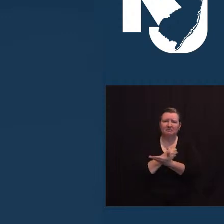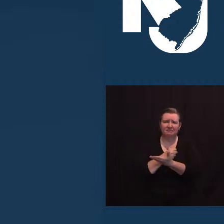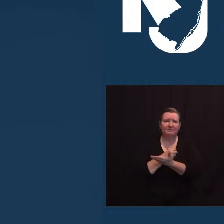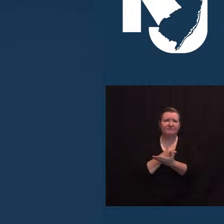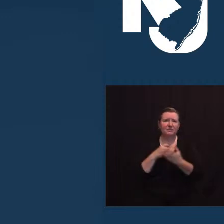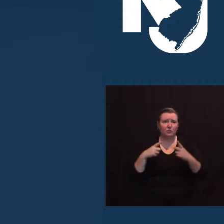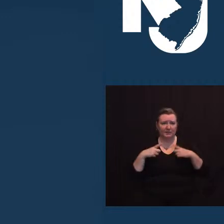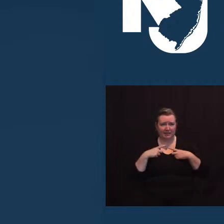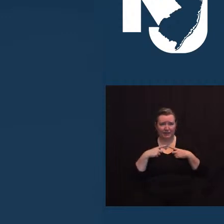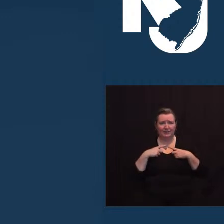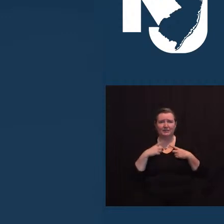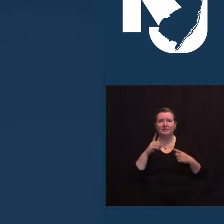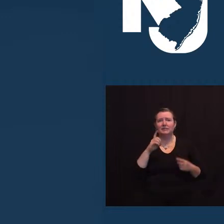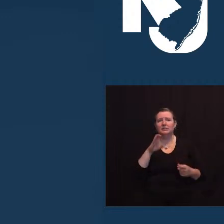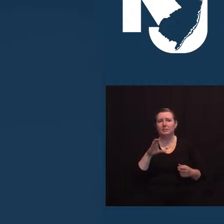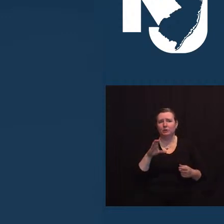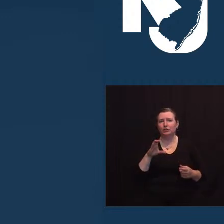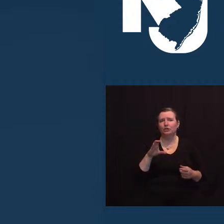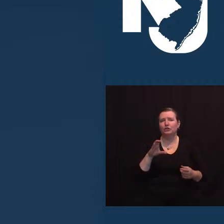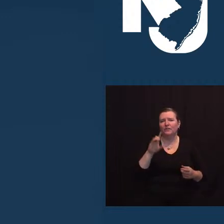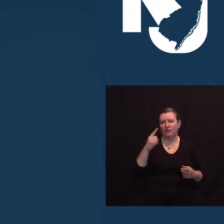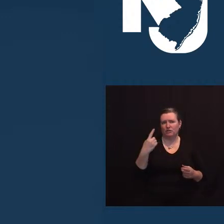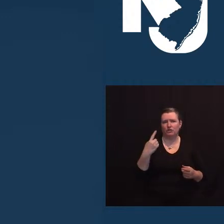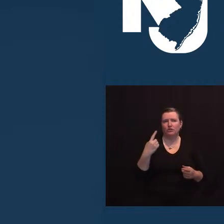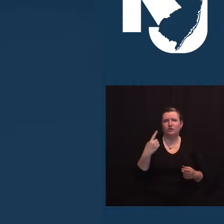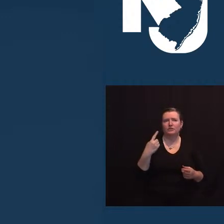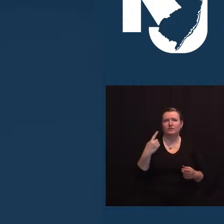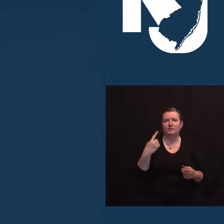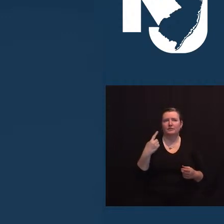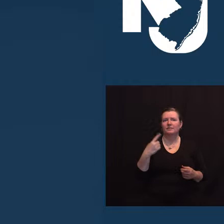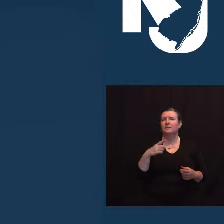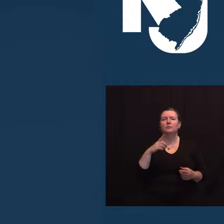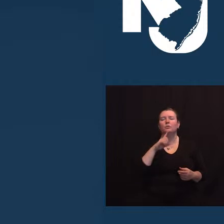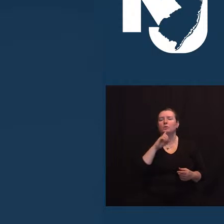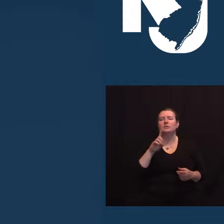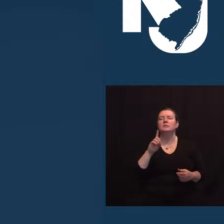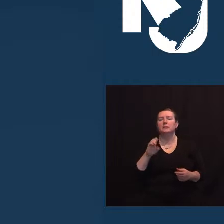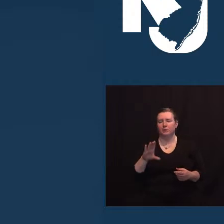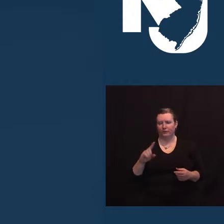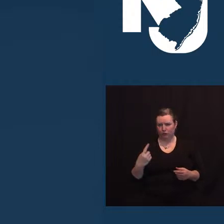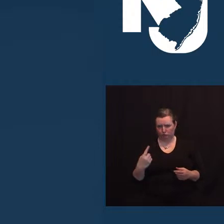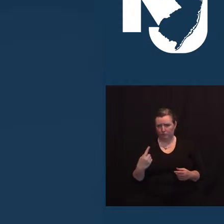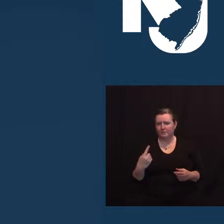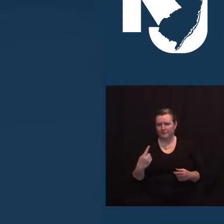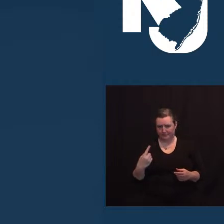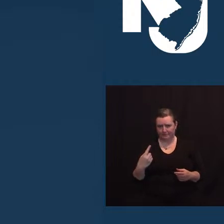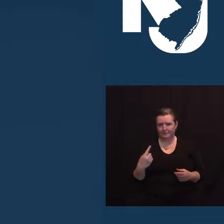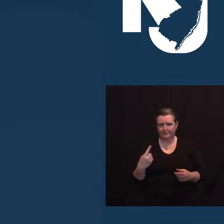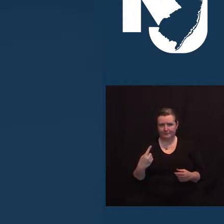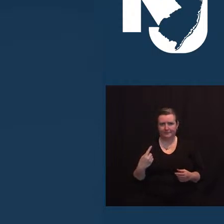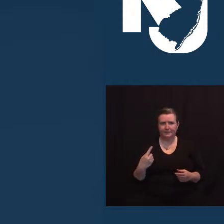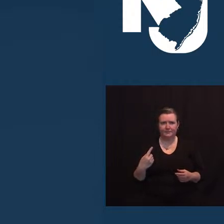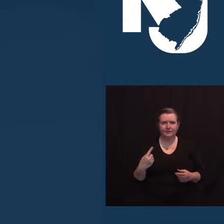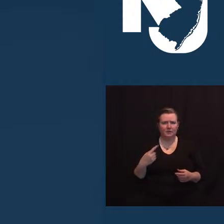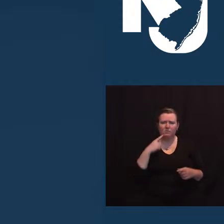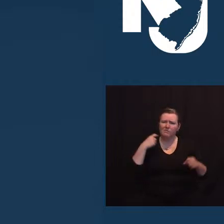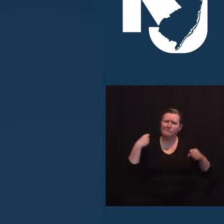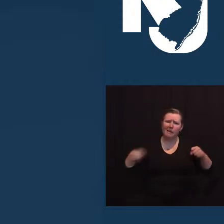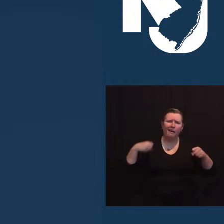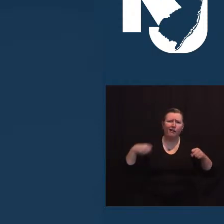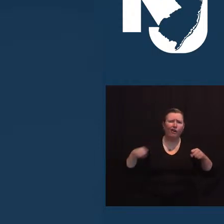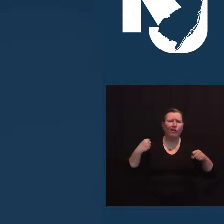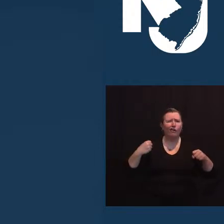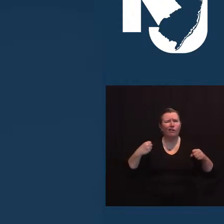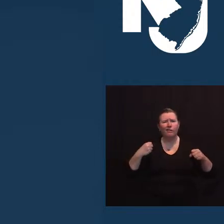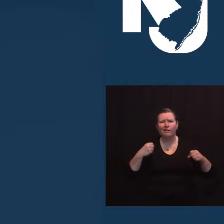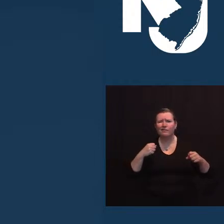December 1st. A motorcycle enthusiast, as if I had to tell you that, Benny loved his own Harley Davidson, which he rode